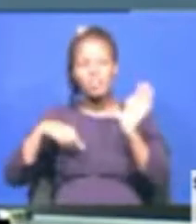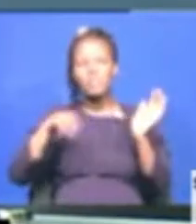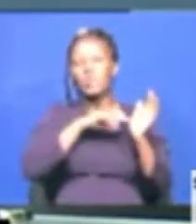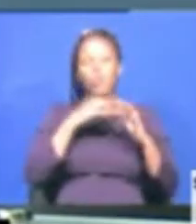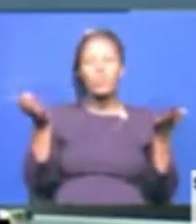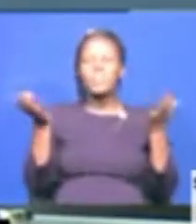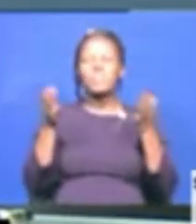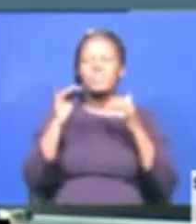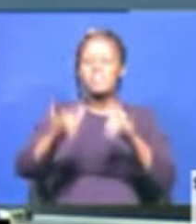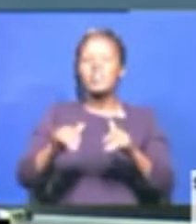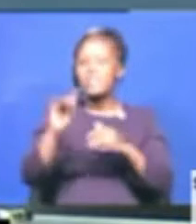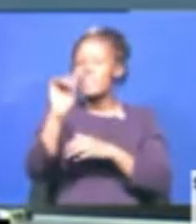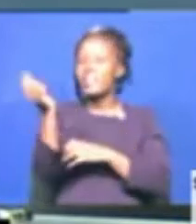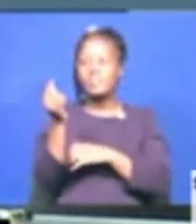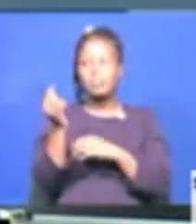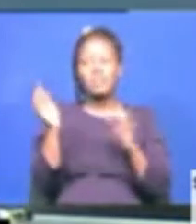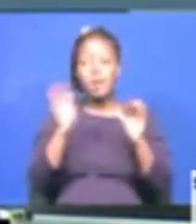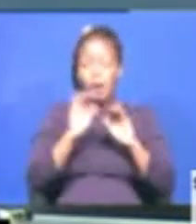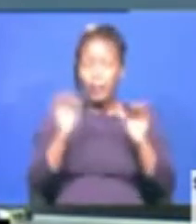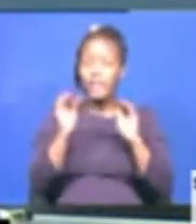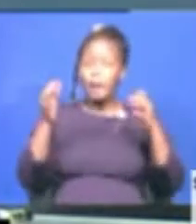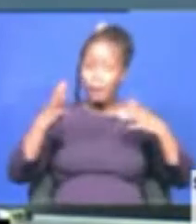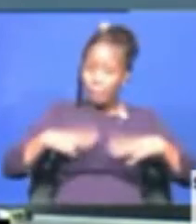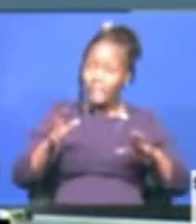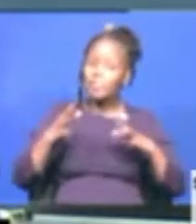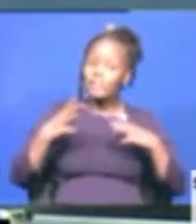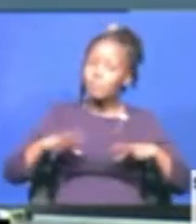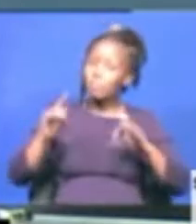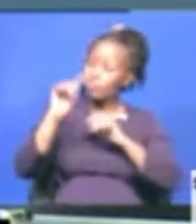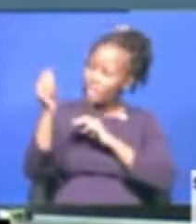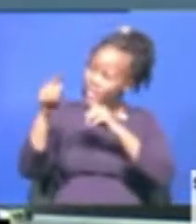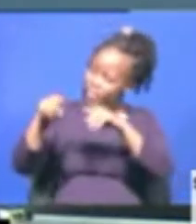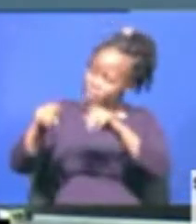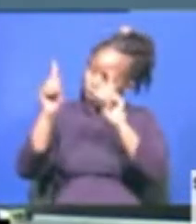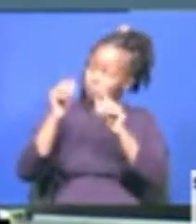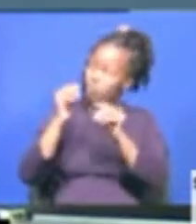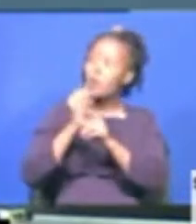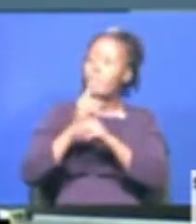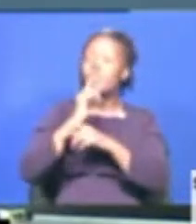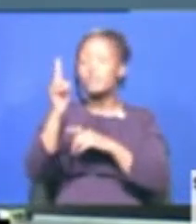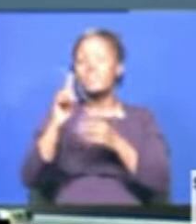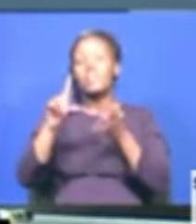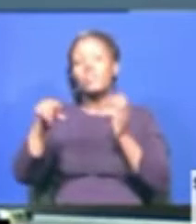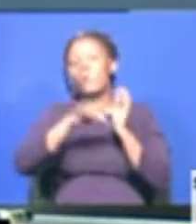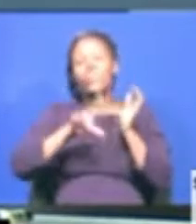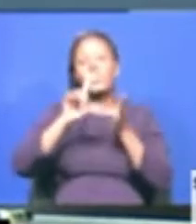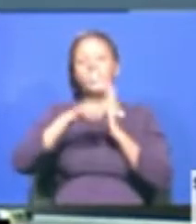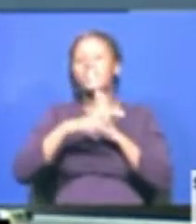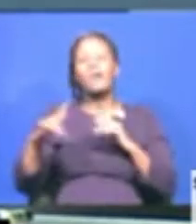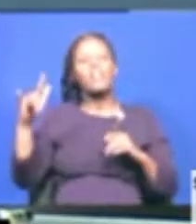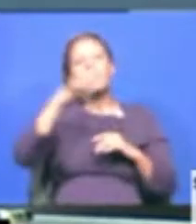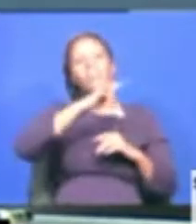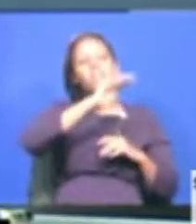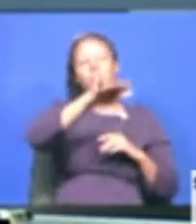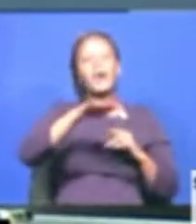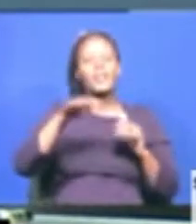Kenya. Kenyan people will have to face on it. We're going to take the plane and go by Kenya. So we are not supposed to interfere any kind